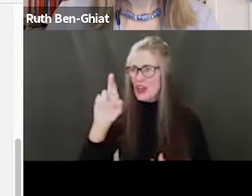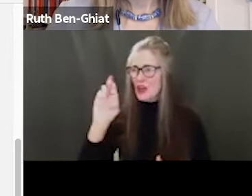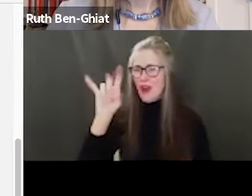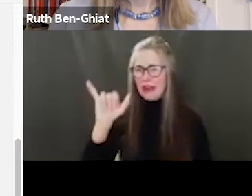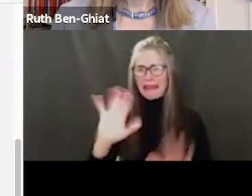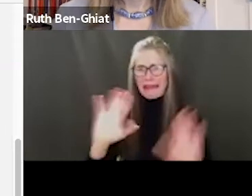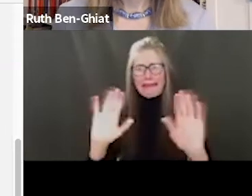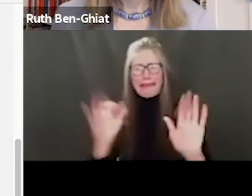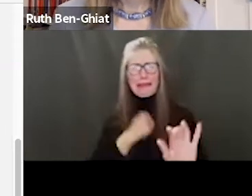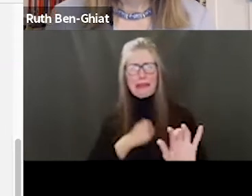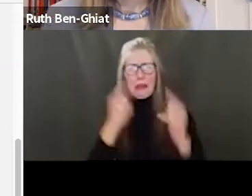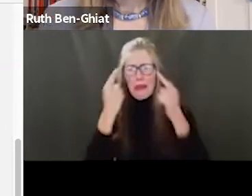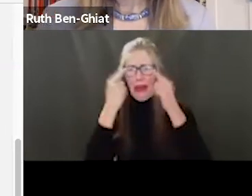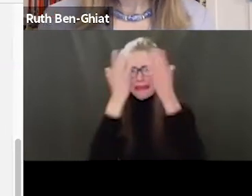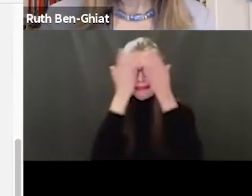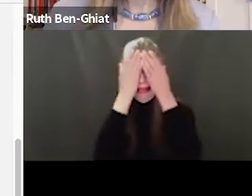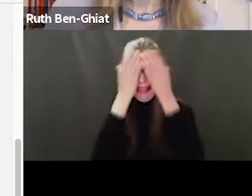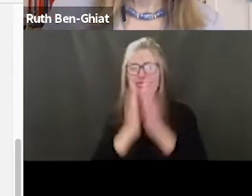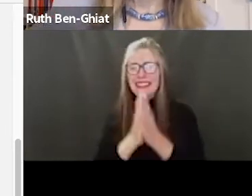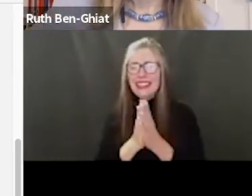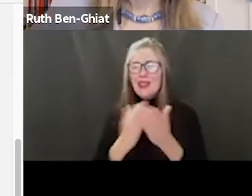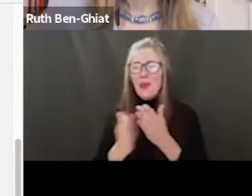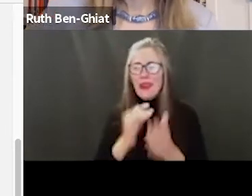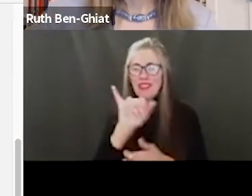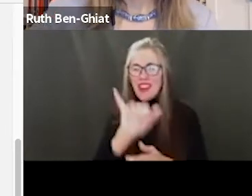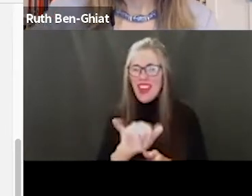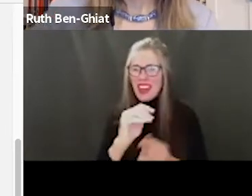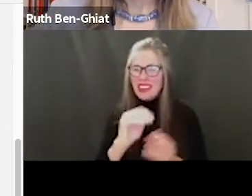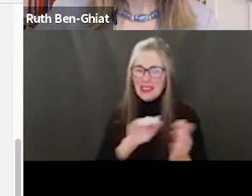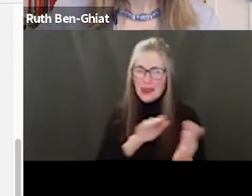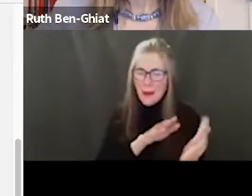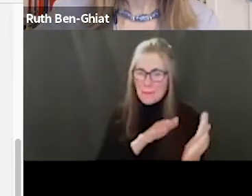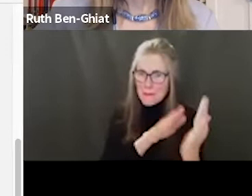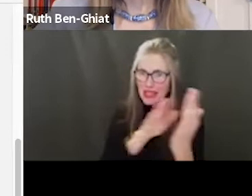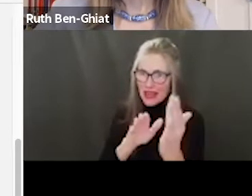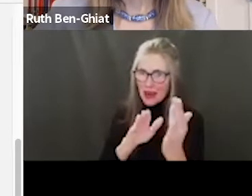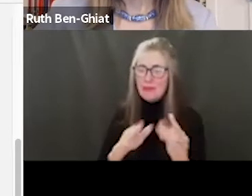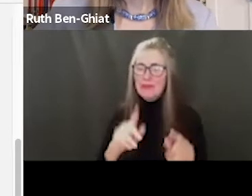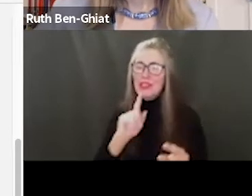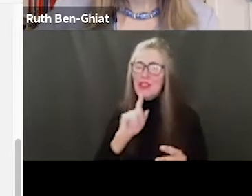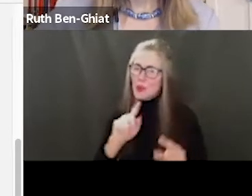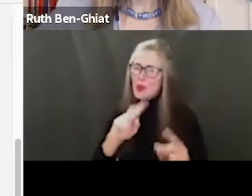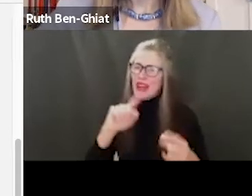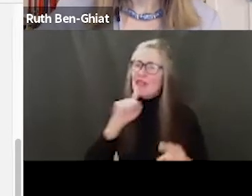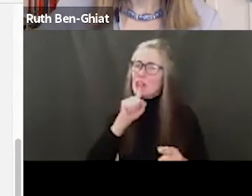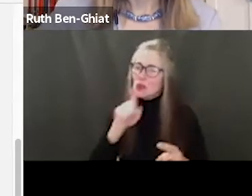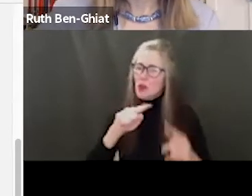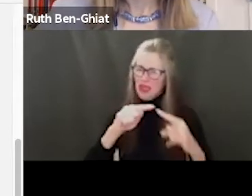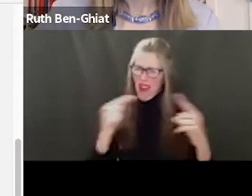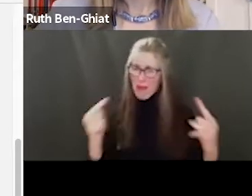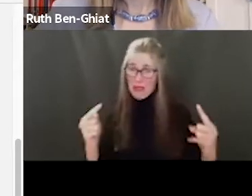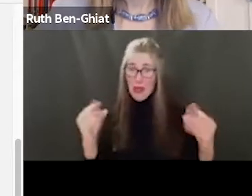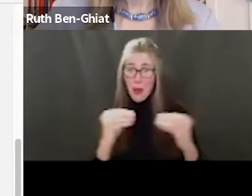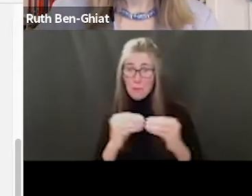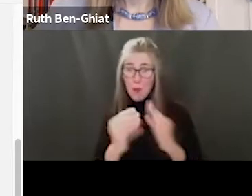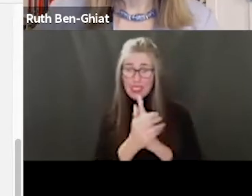this on people. There we go. Whatever the medium, a paradoxical truth holds. The more skilled the leader